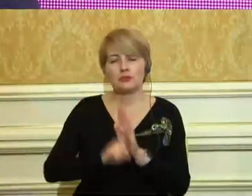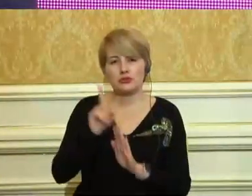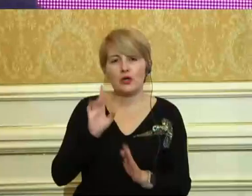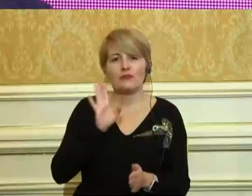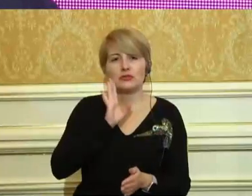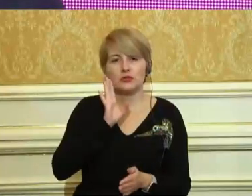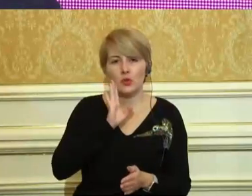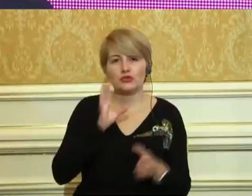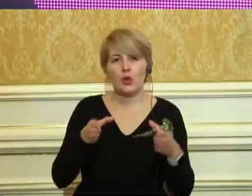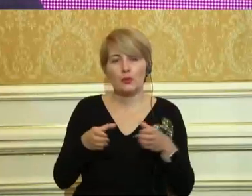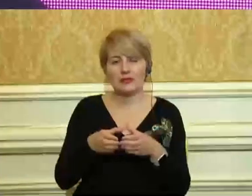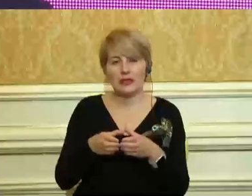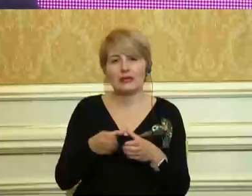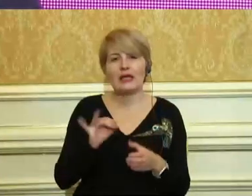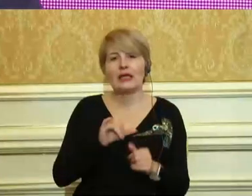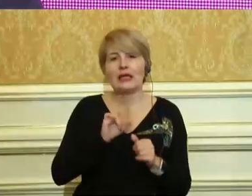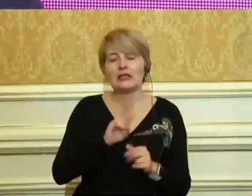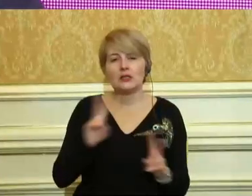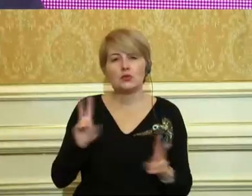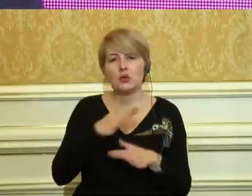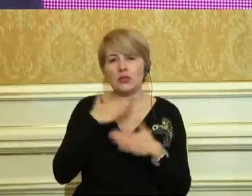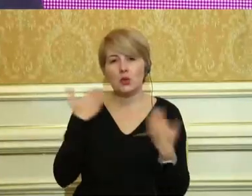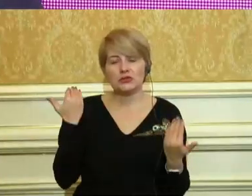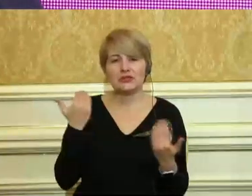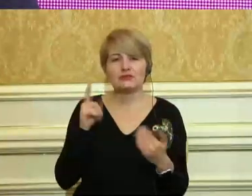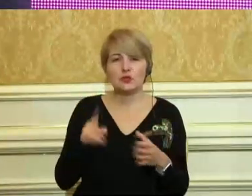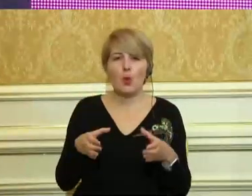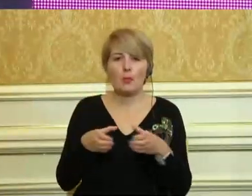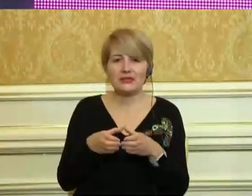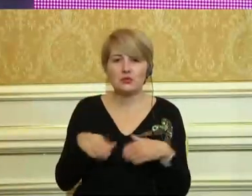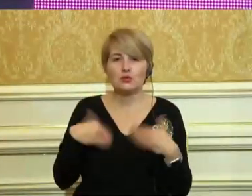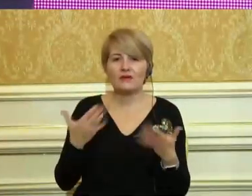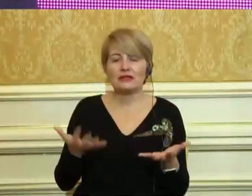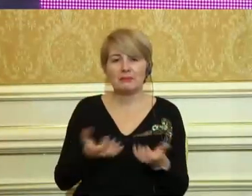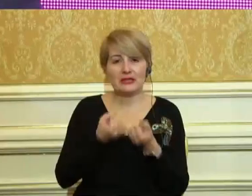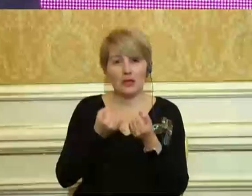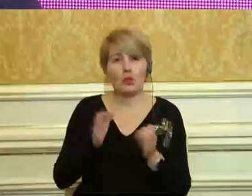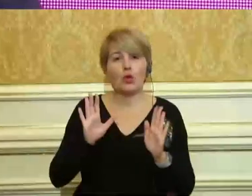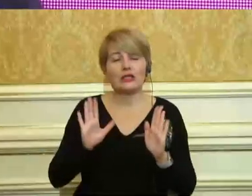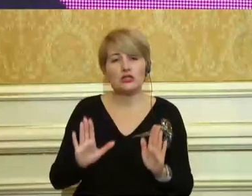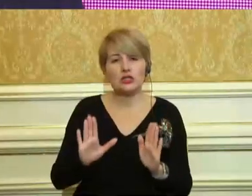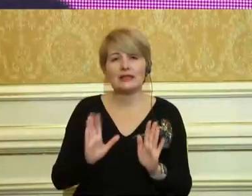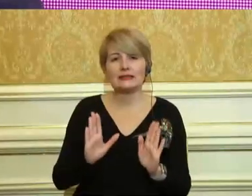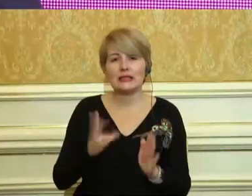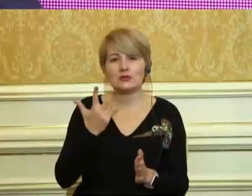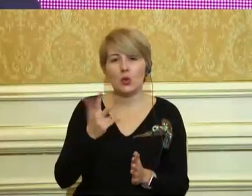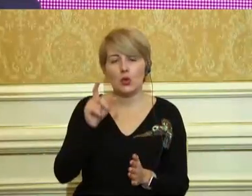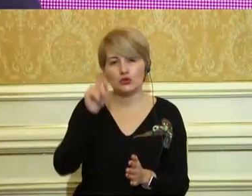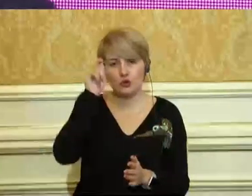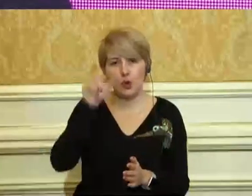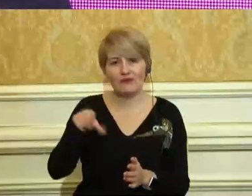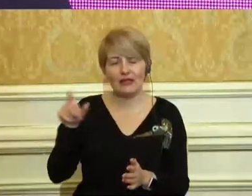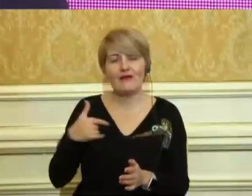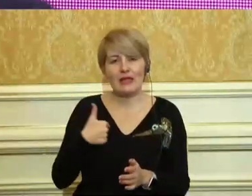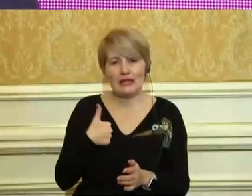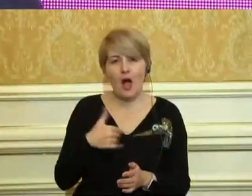to or staff support for the committee. And there was actually three of us men, myself and two, I was a city councillor at the